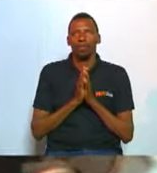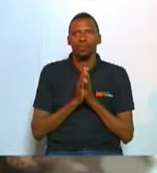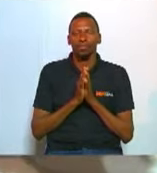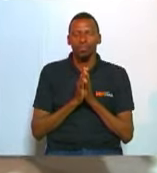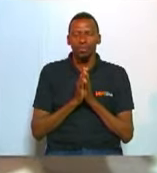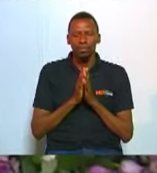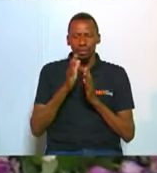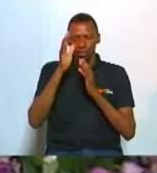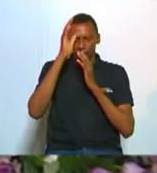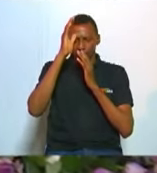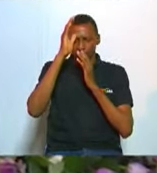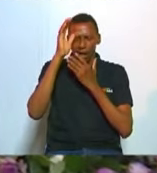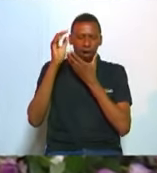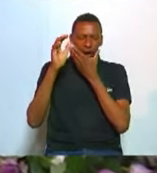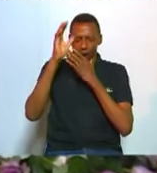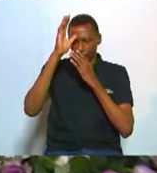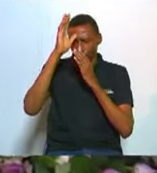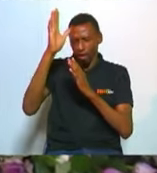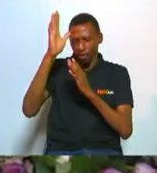Our Father,